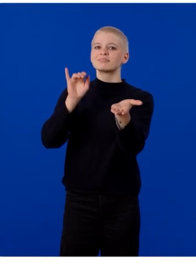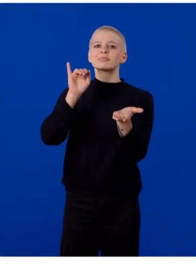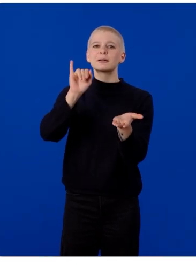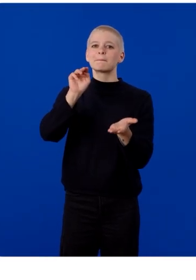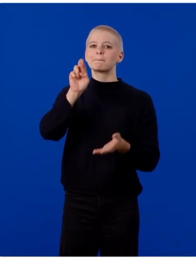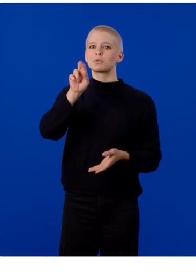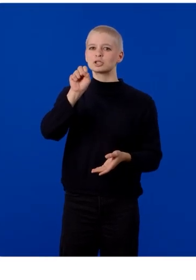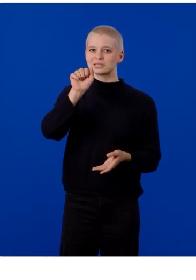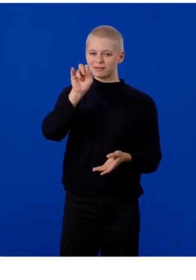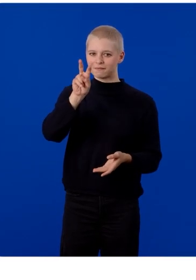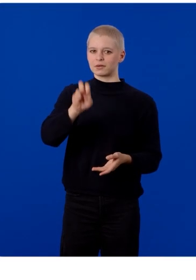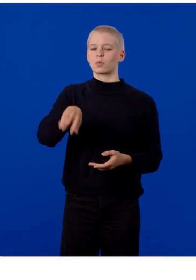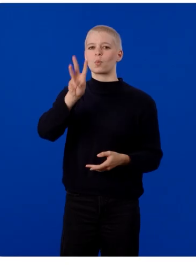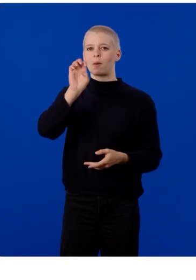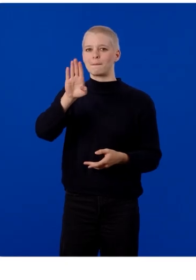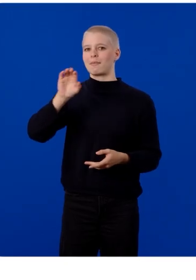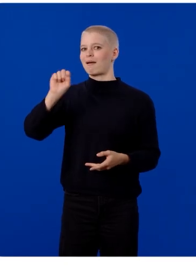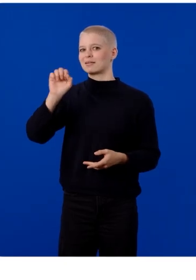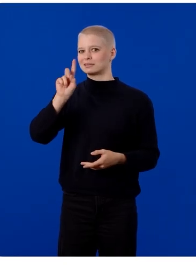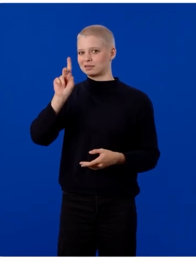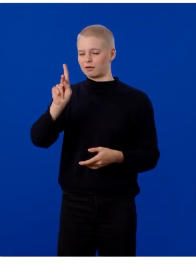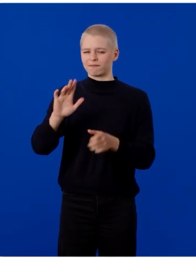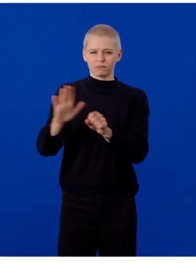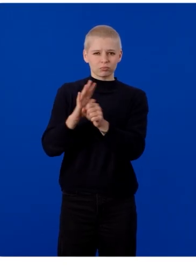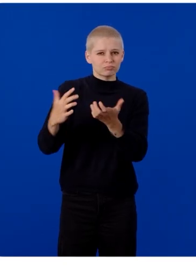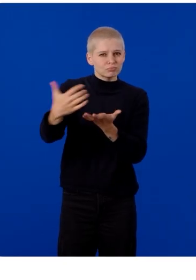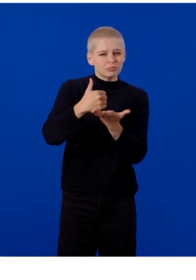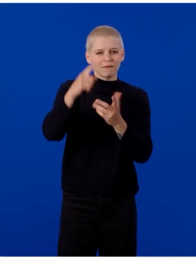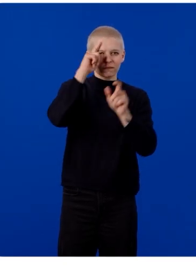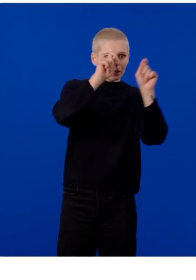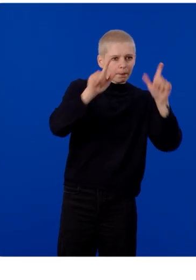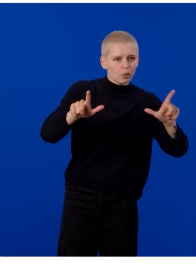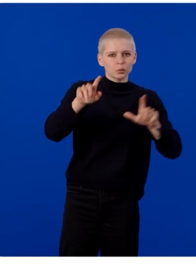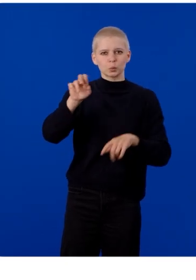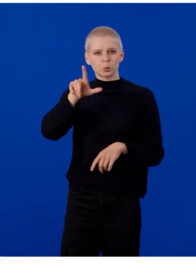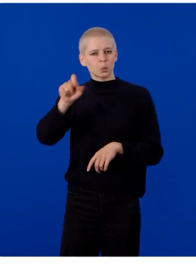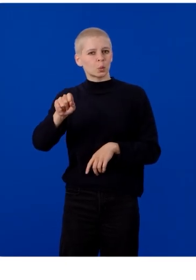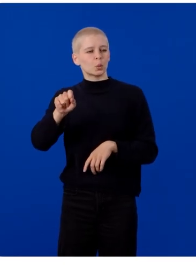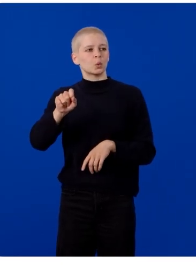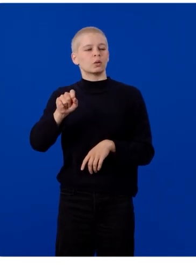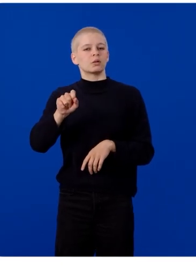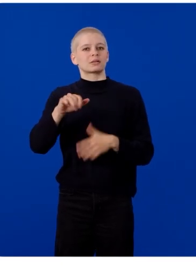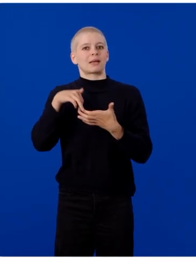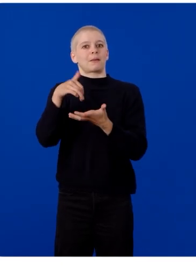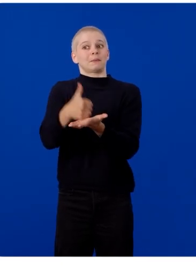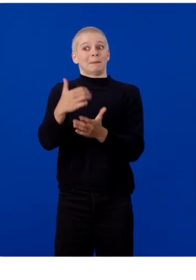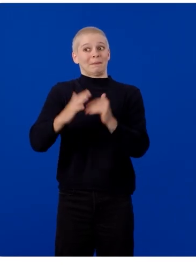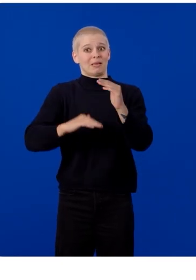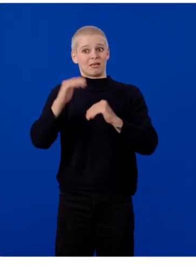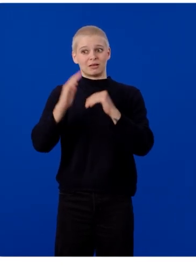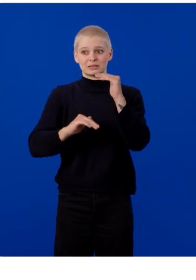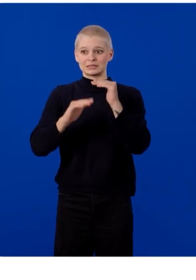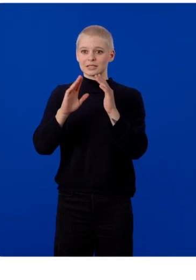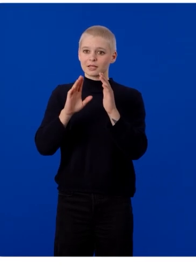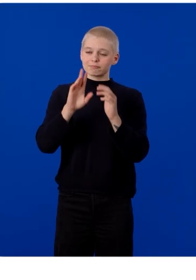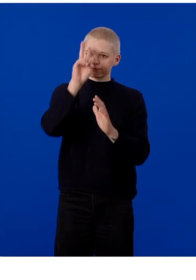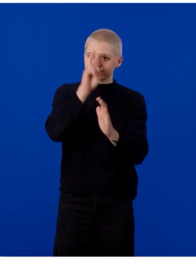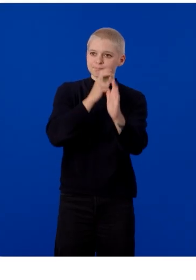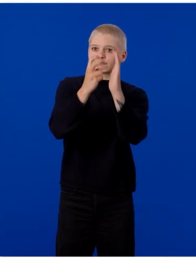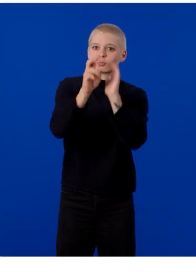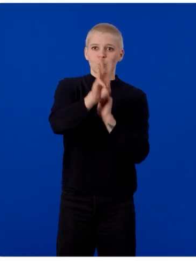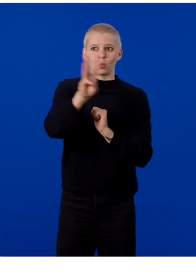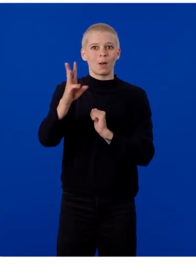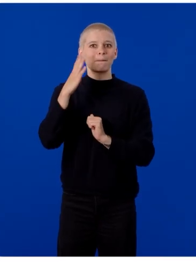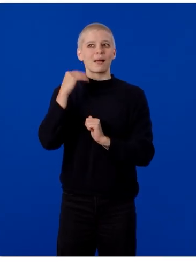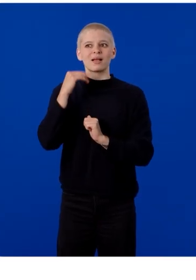SDK, a complete collection of frameworks and tools that makes building immersive web experiences as